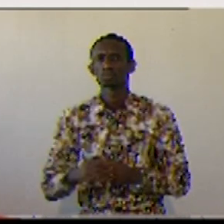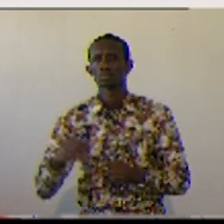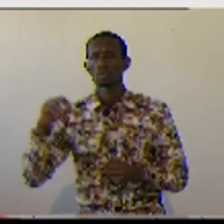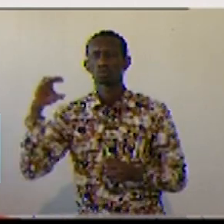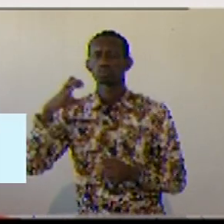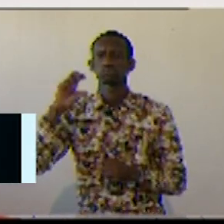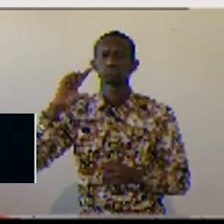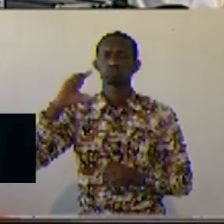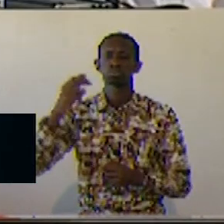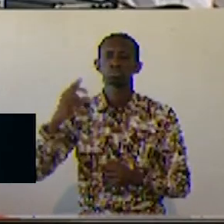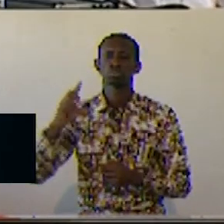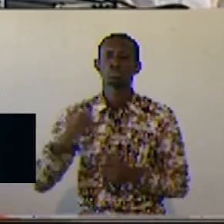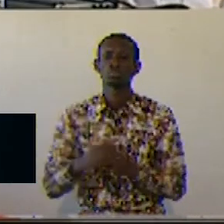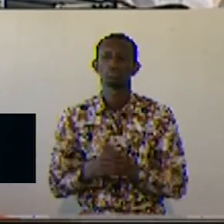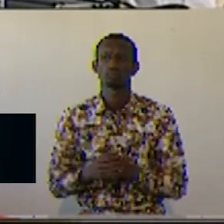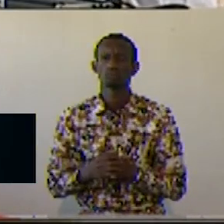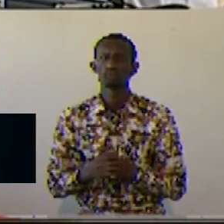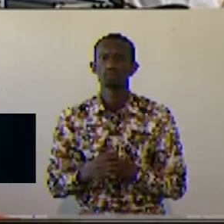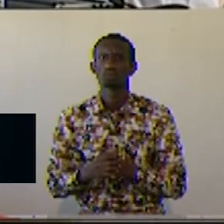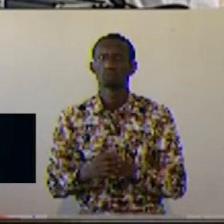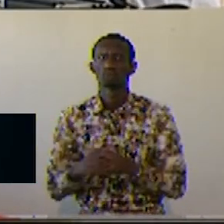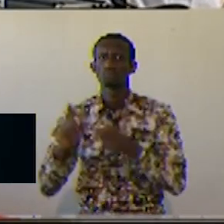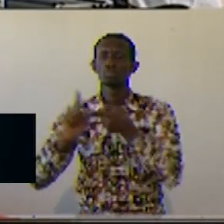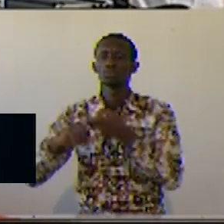reacting with calcium hydroxide.